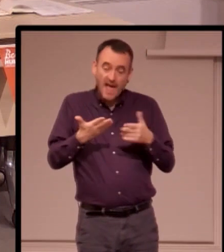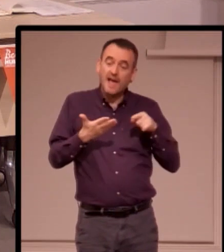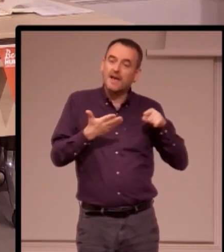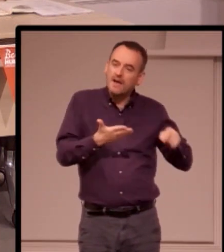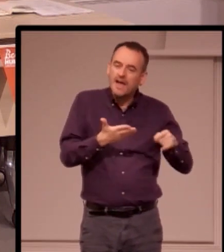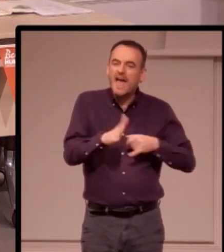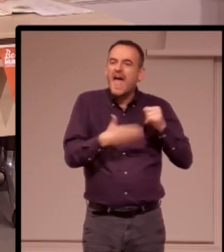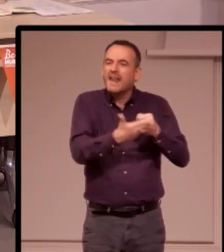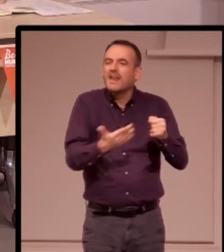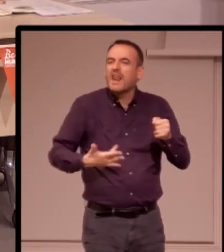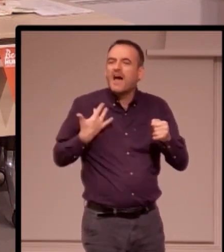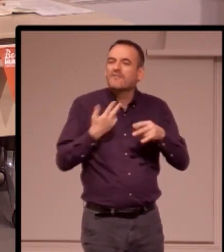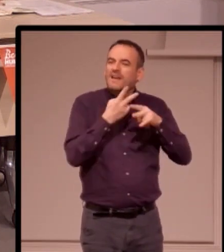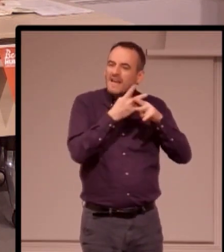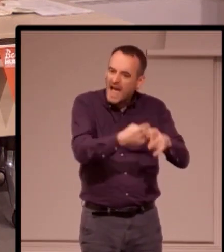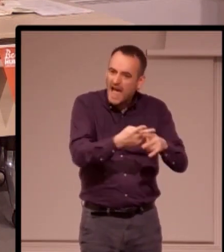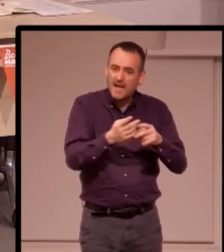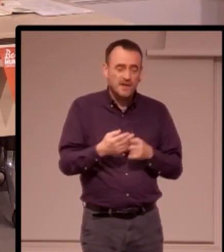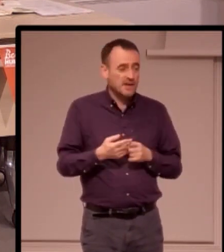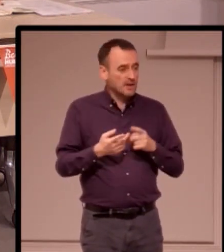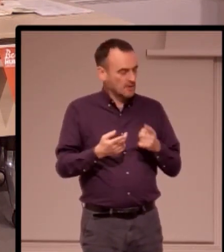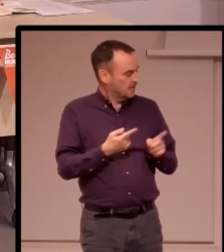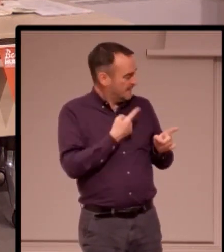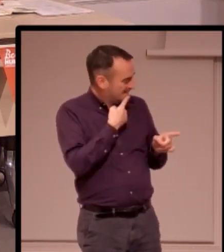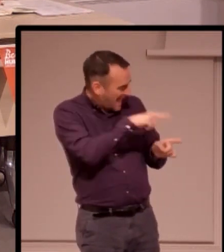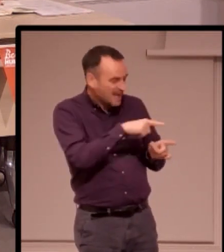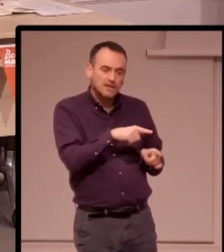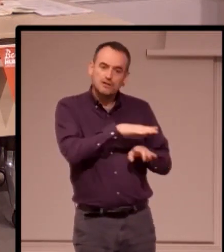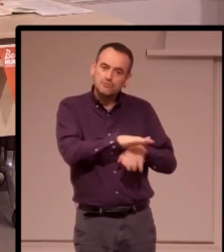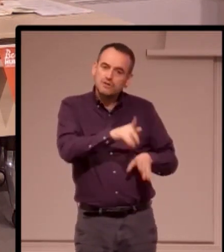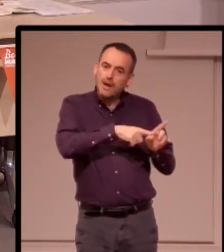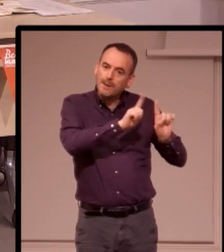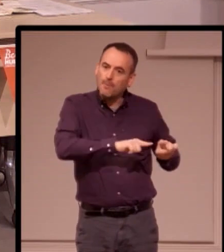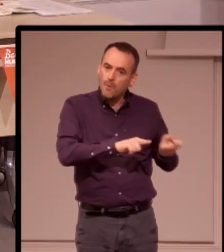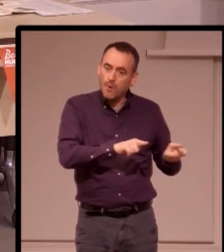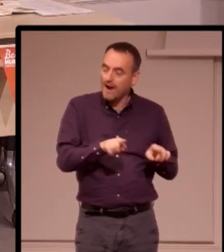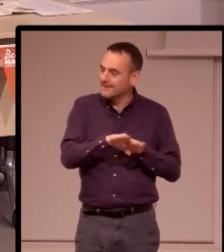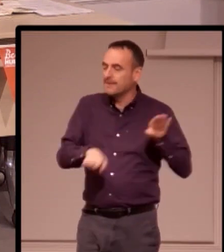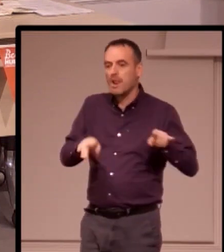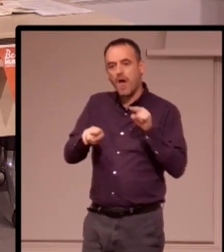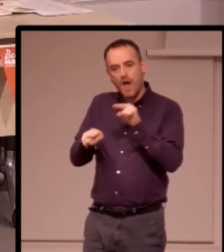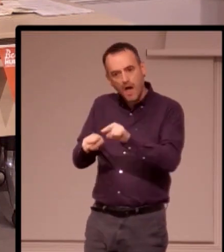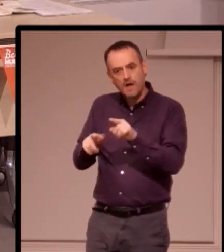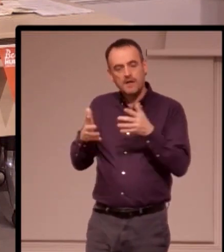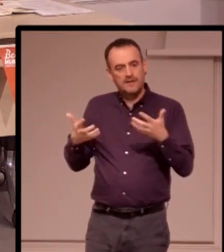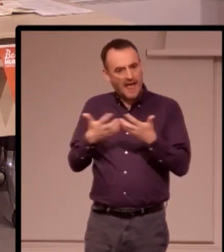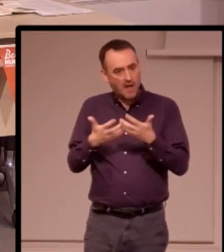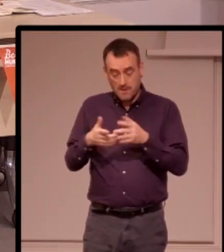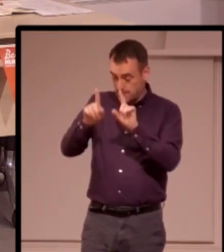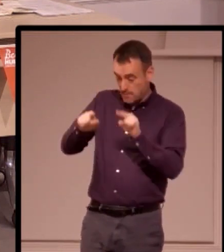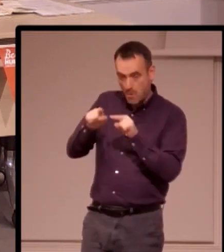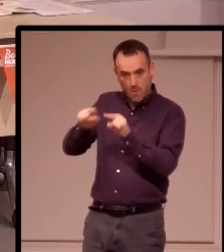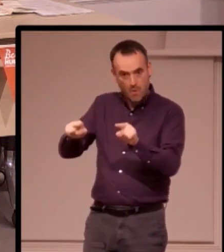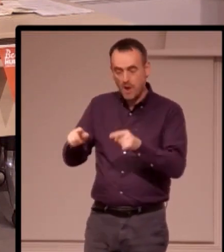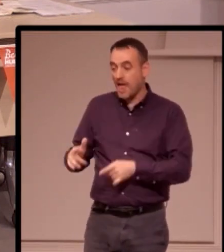you were saying about the children and young people is incredibly similar to a lot of the reframing we do with people who